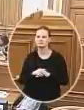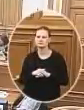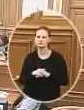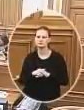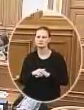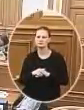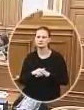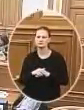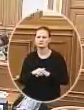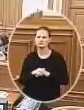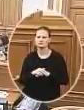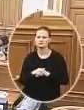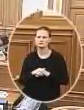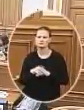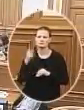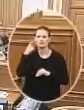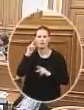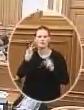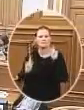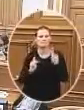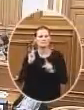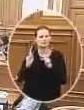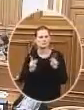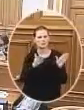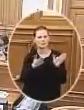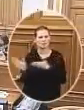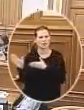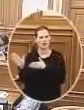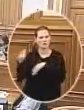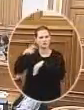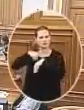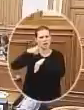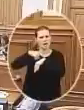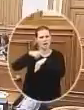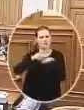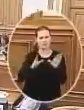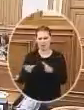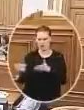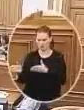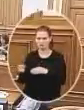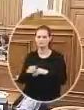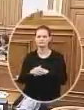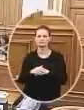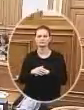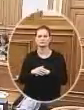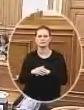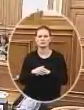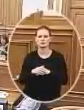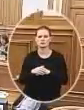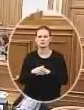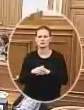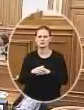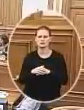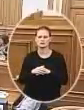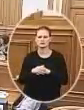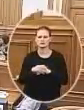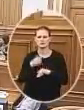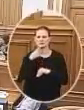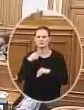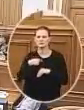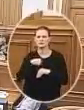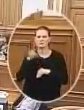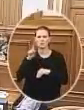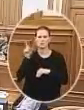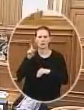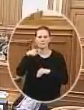the people plan timeline, can you tell the public where the progress reports will